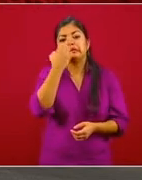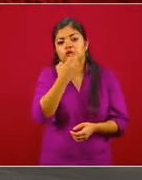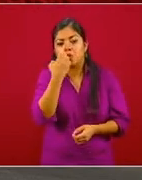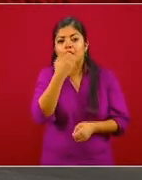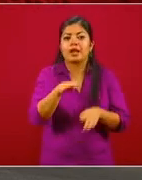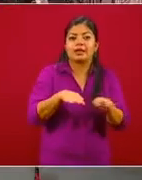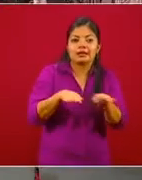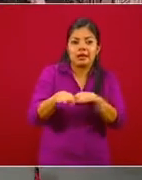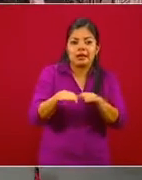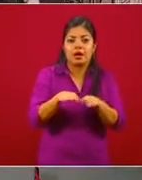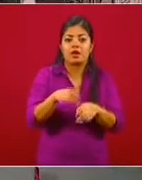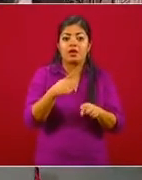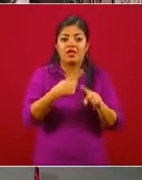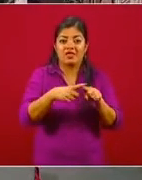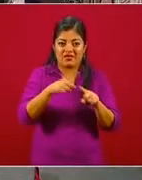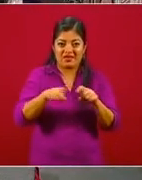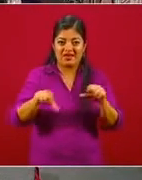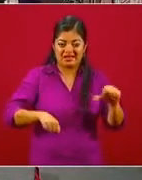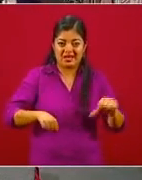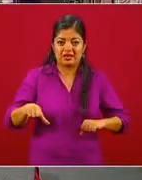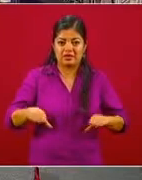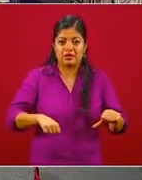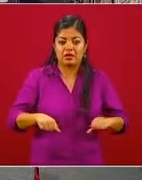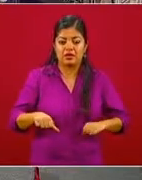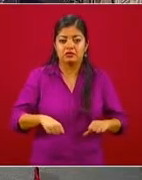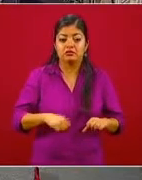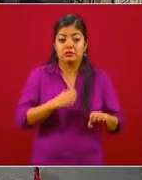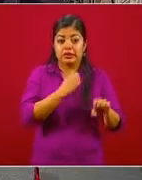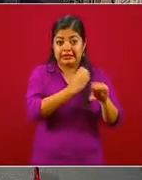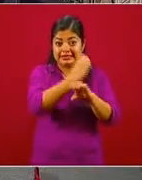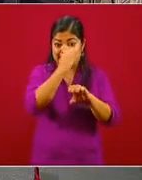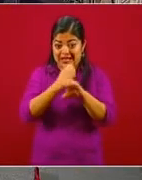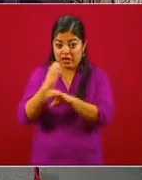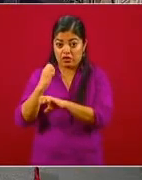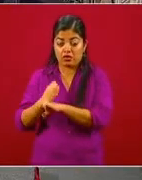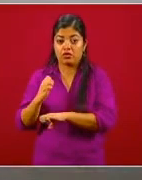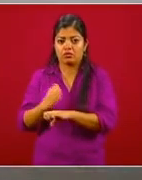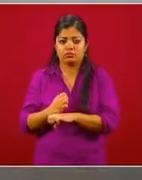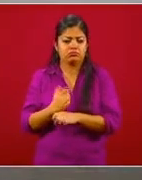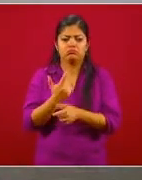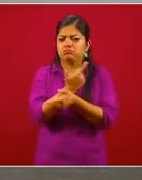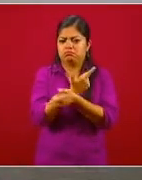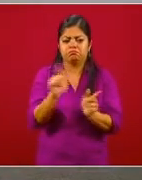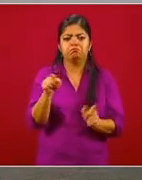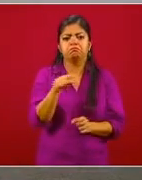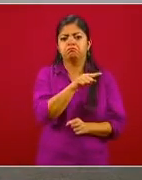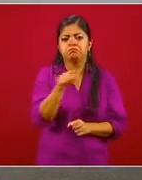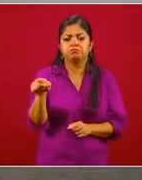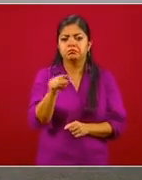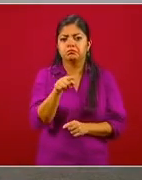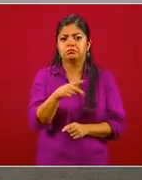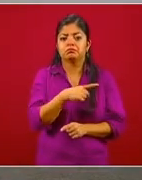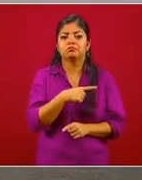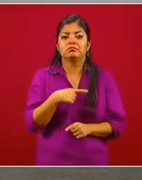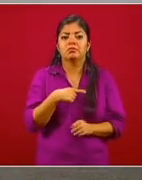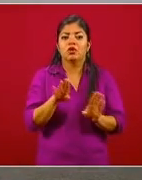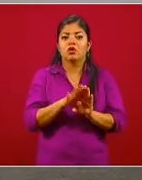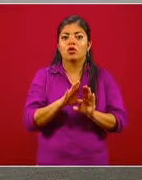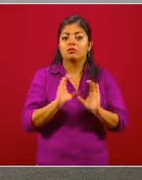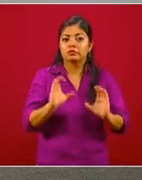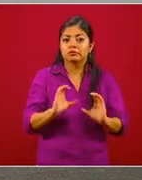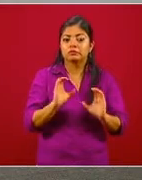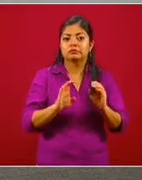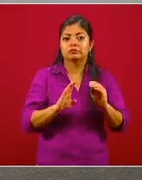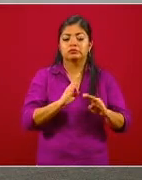So, specifically talking about workplaces, school activities, and social activities in general, after May the